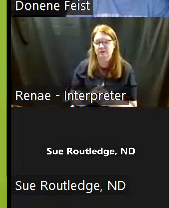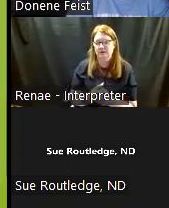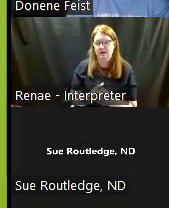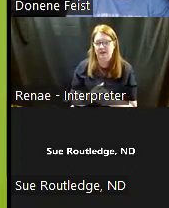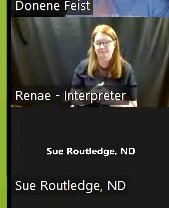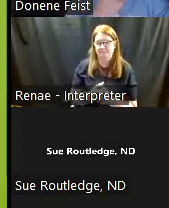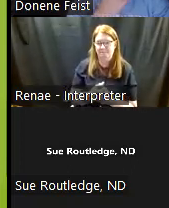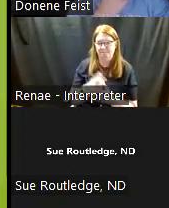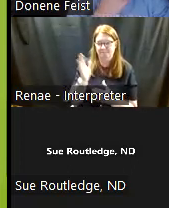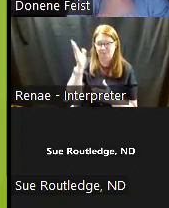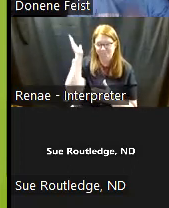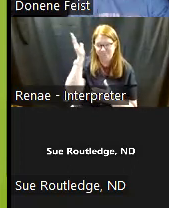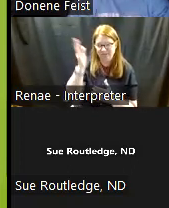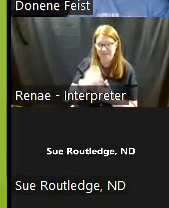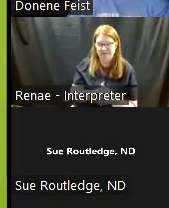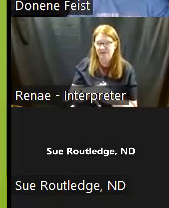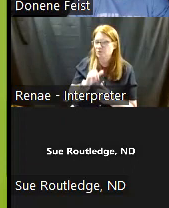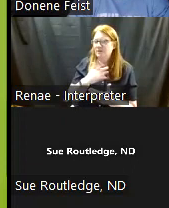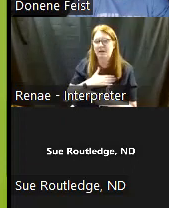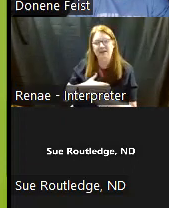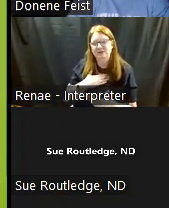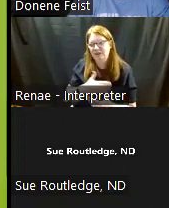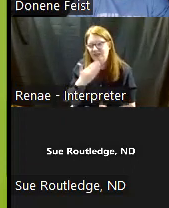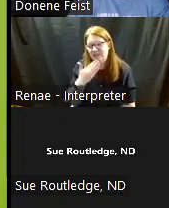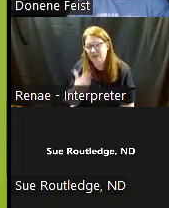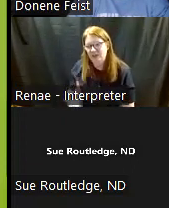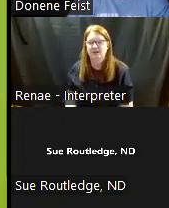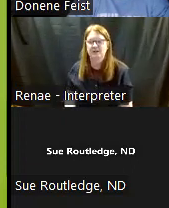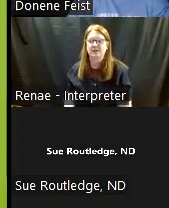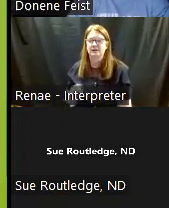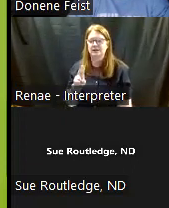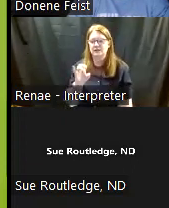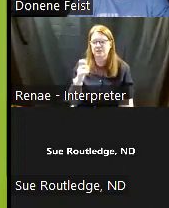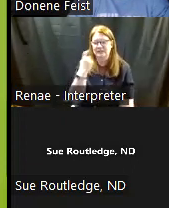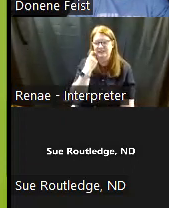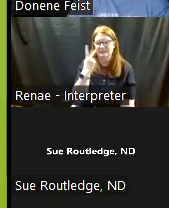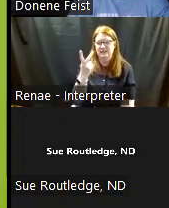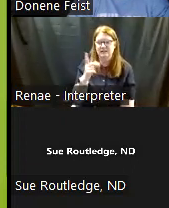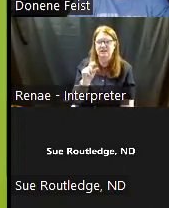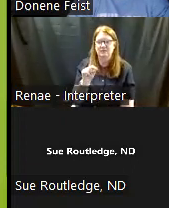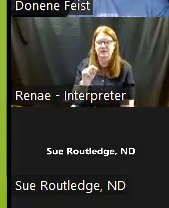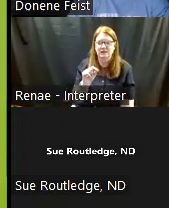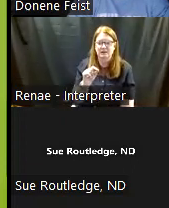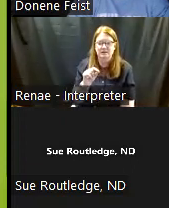us? Yeah, it's my pleasure. Anytime. Yeah. Sue, I just saw your comment 20 and 2022.